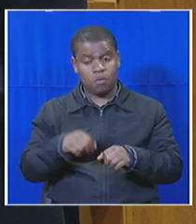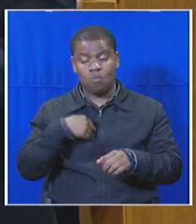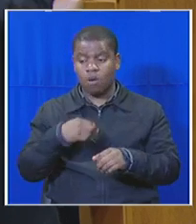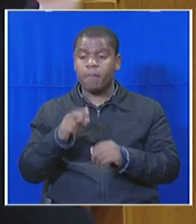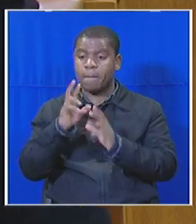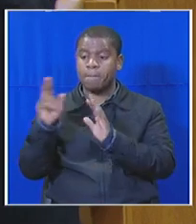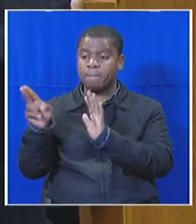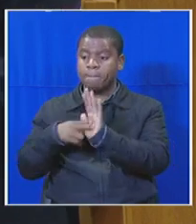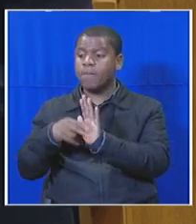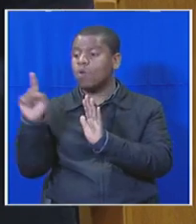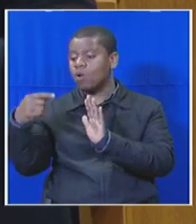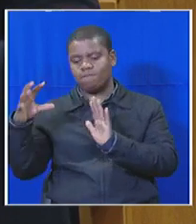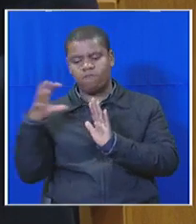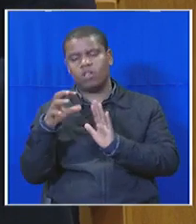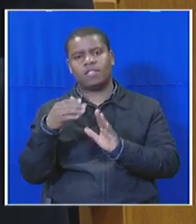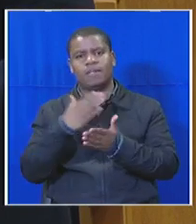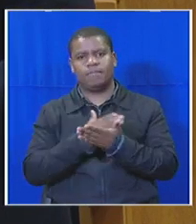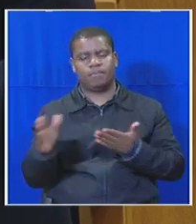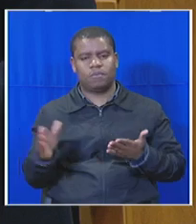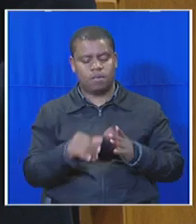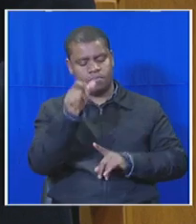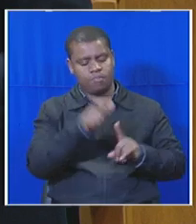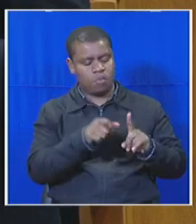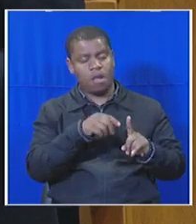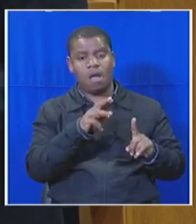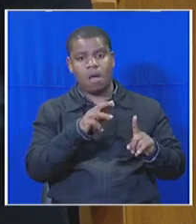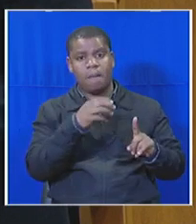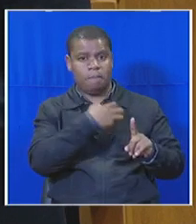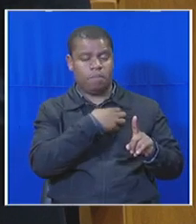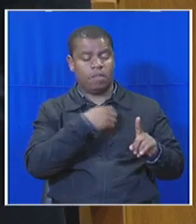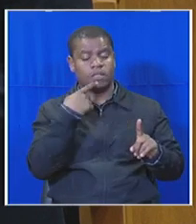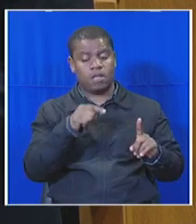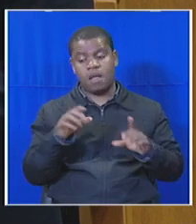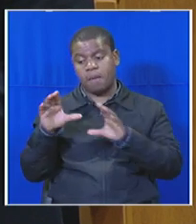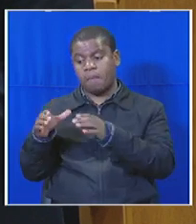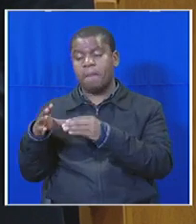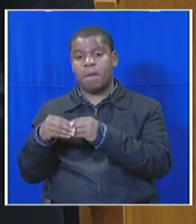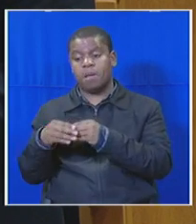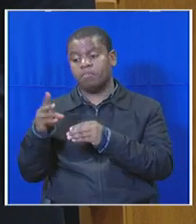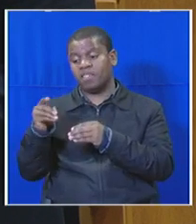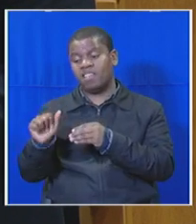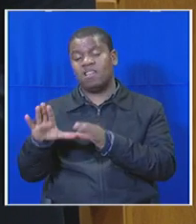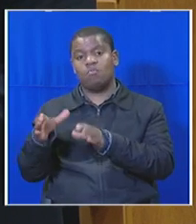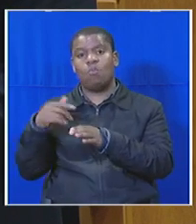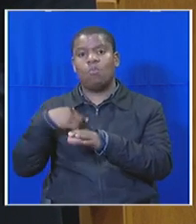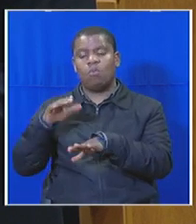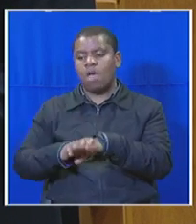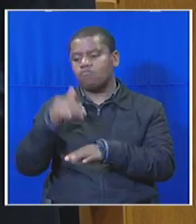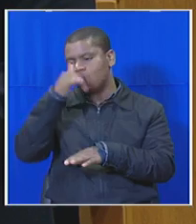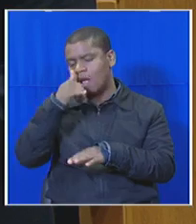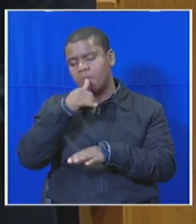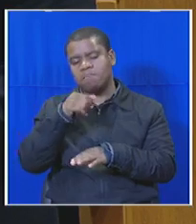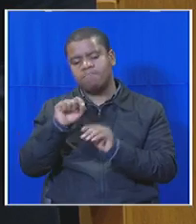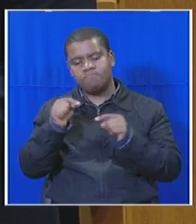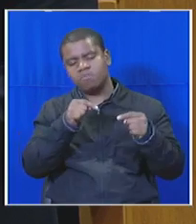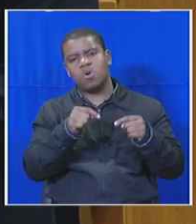to withdraw it. The Honourable Gagaba said that members of the DA on this side of the House should be before The Hague for crimes against humanity. Now, that's a very